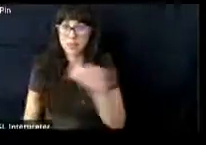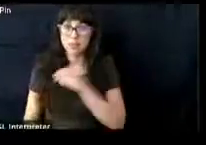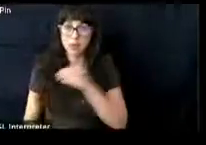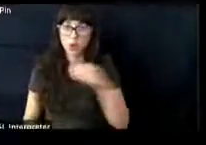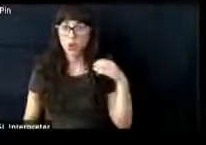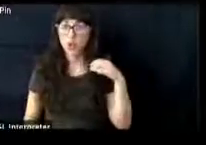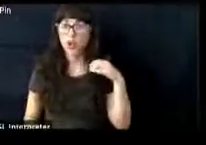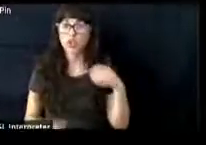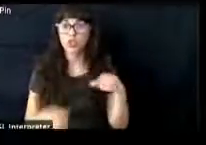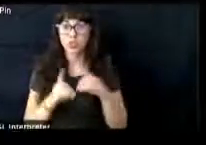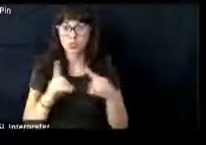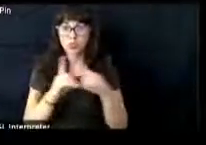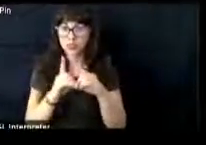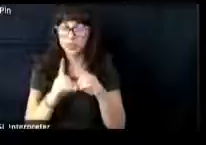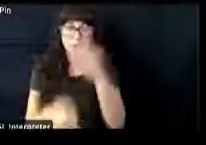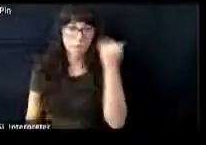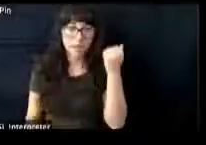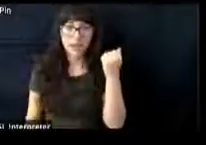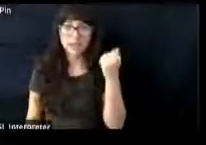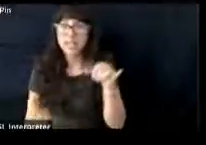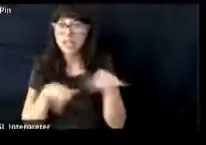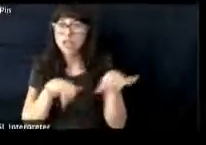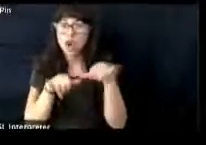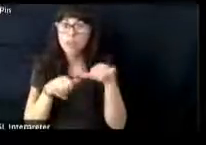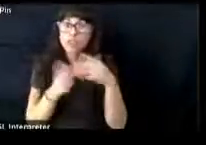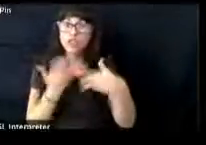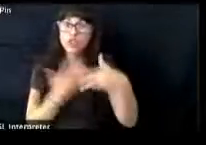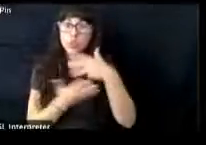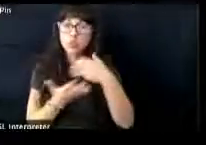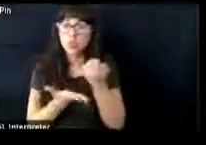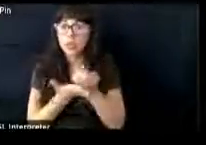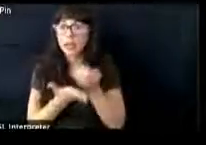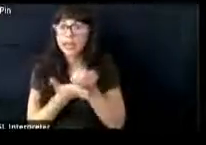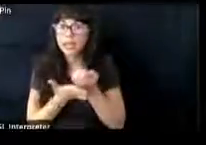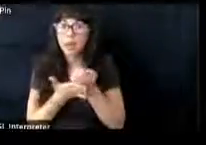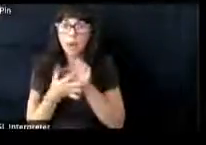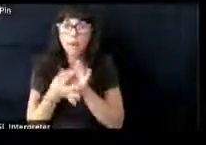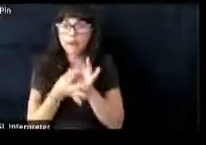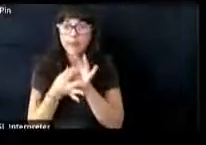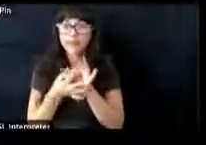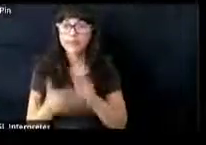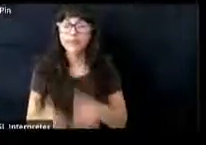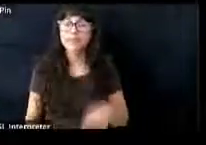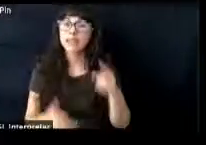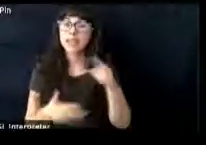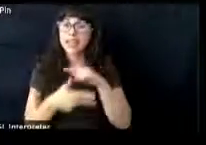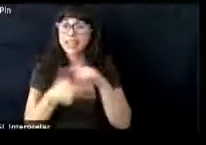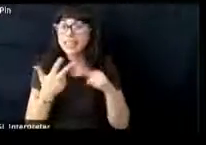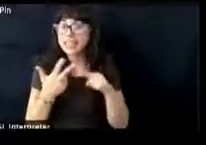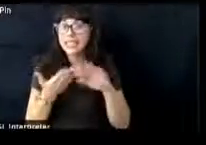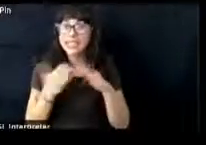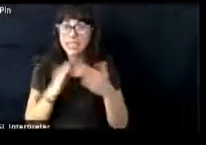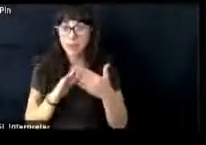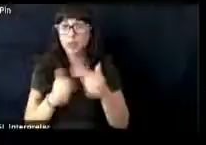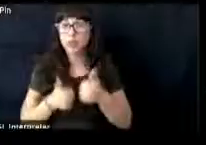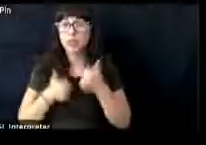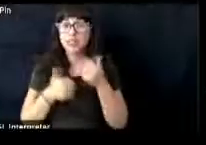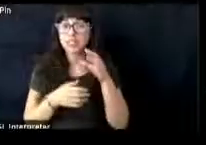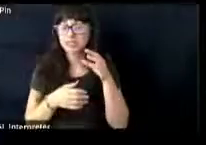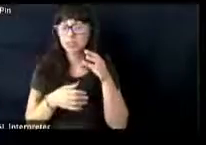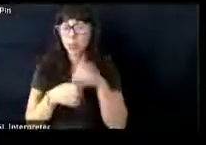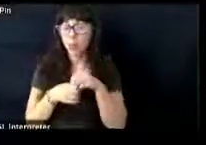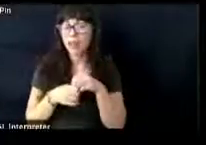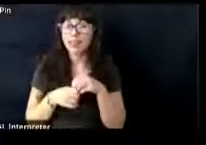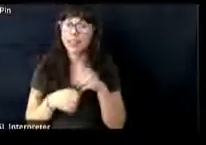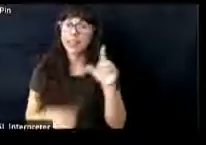because of common social and economic ties we have. These communities live in the shadow of the city of